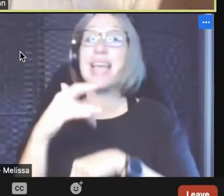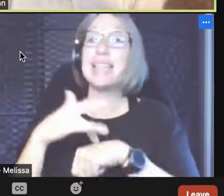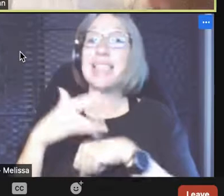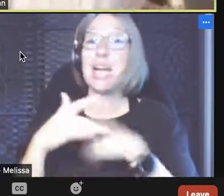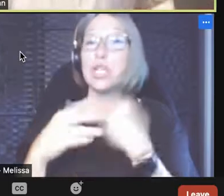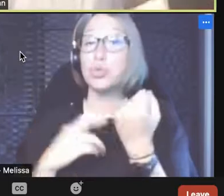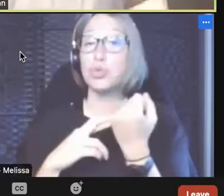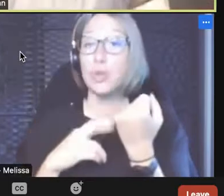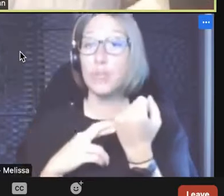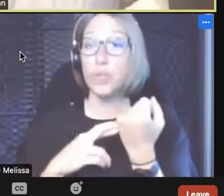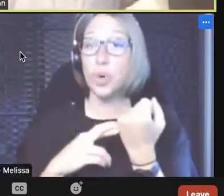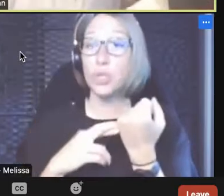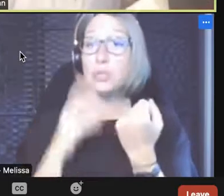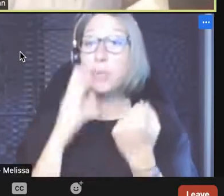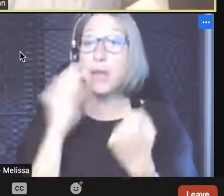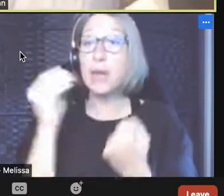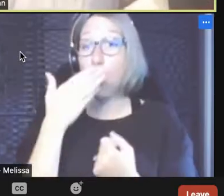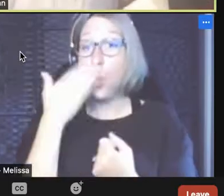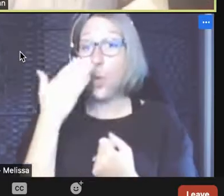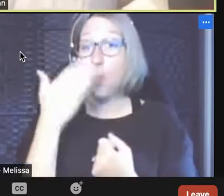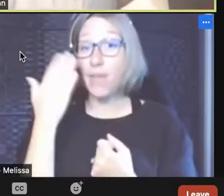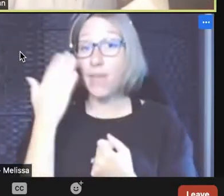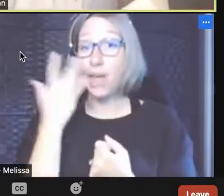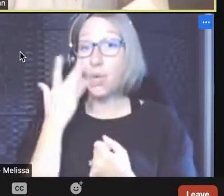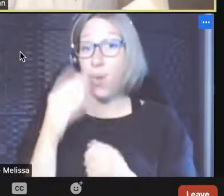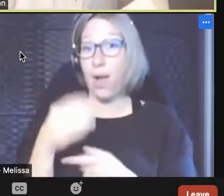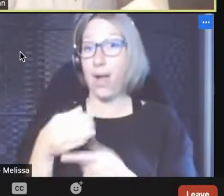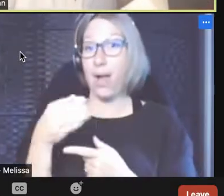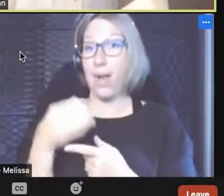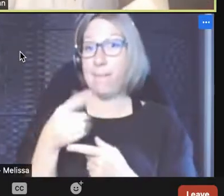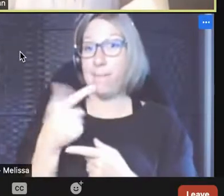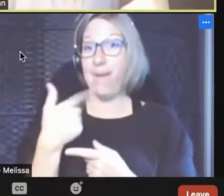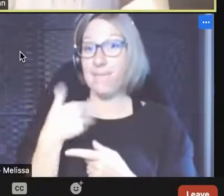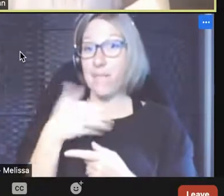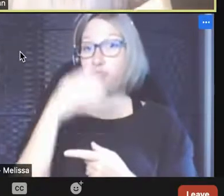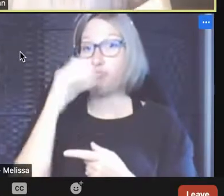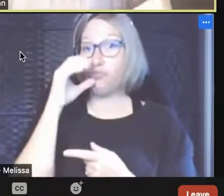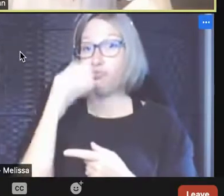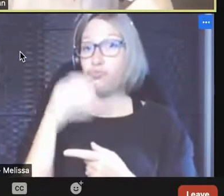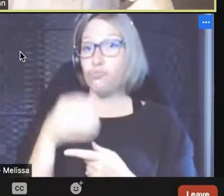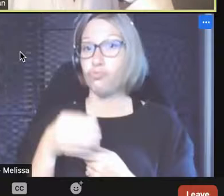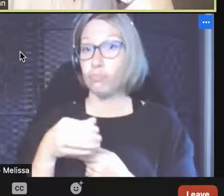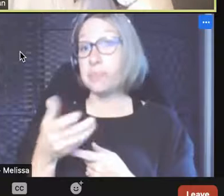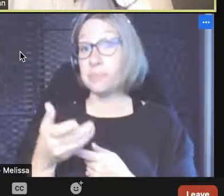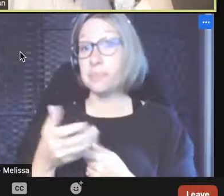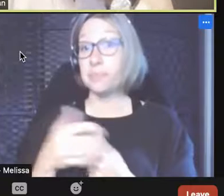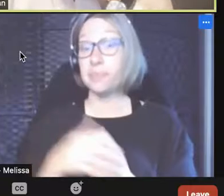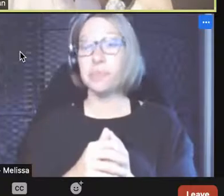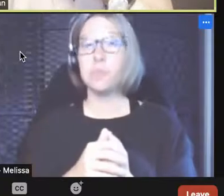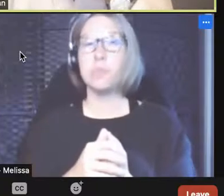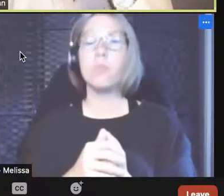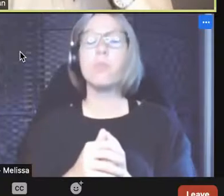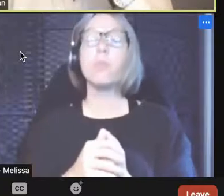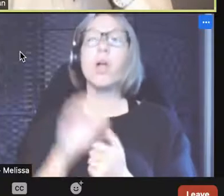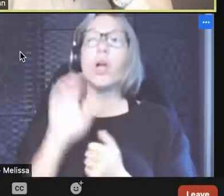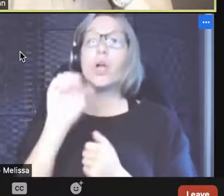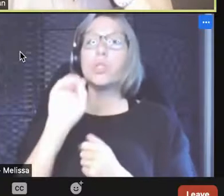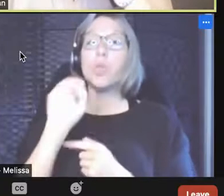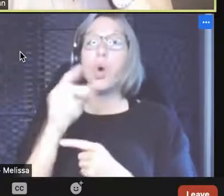and even olfactory reinforcement from the cup that she's holding, okay? So in this case, Sophia's,